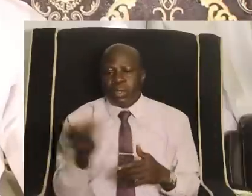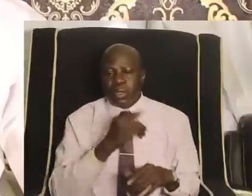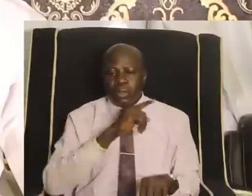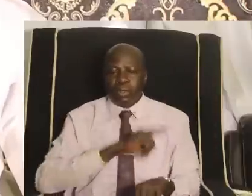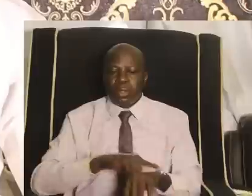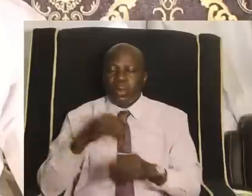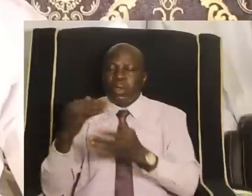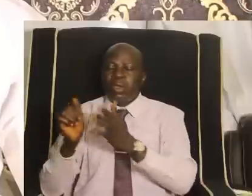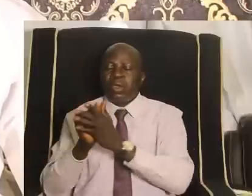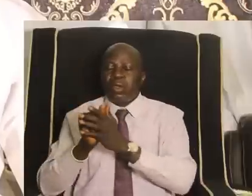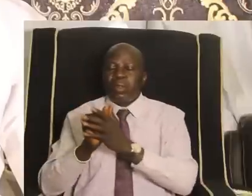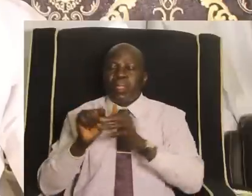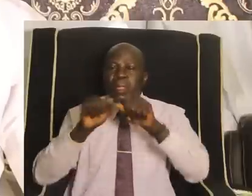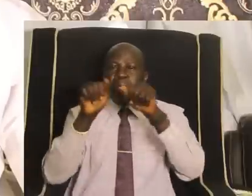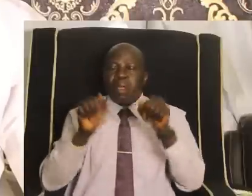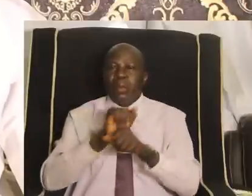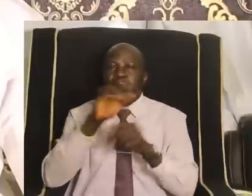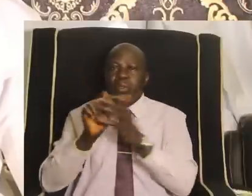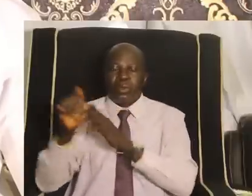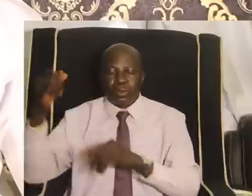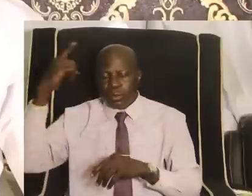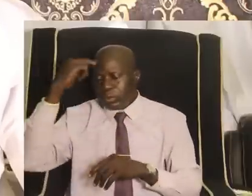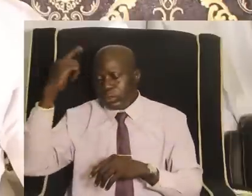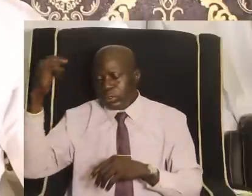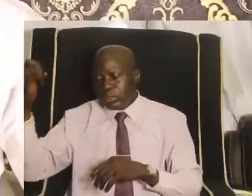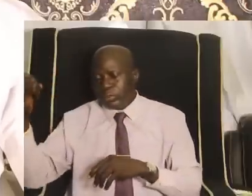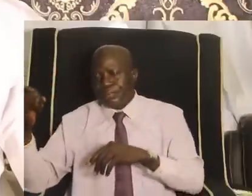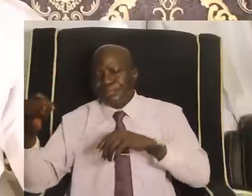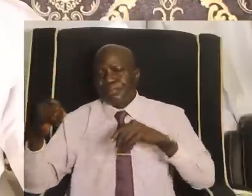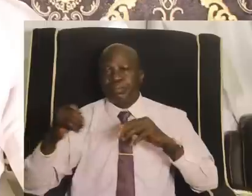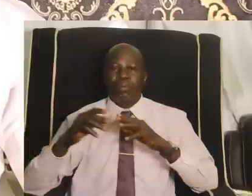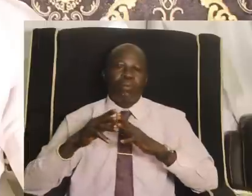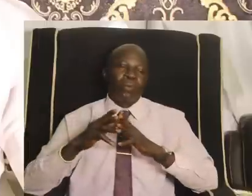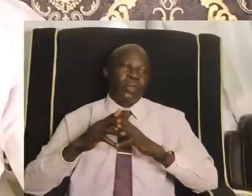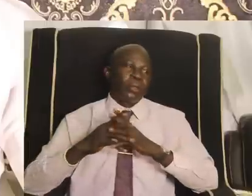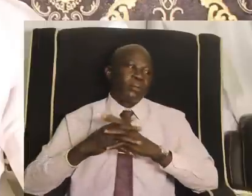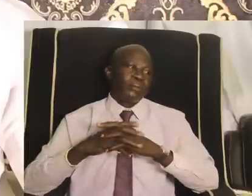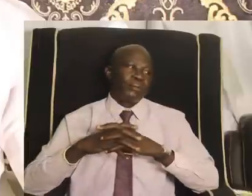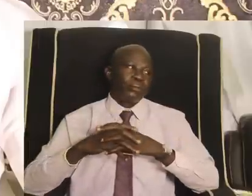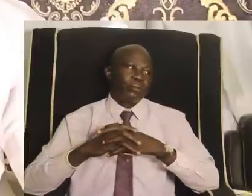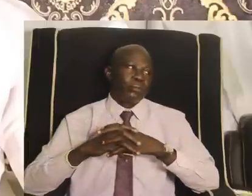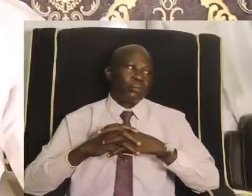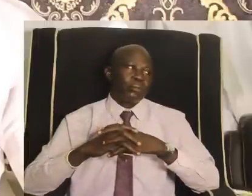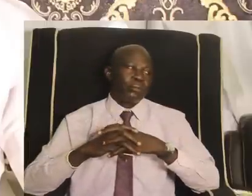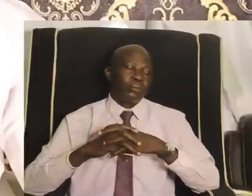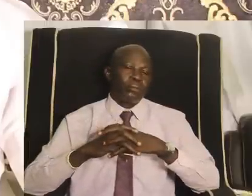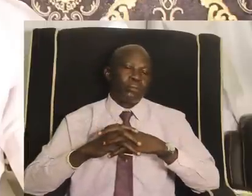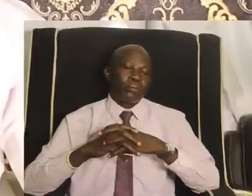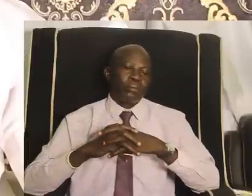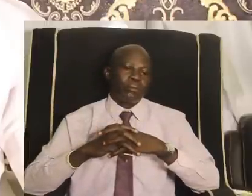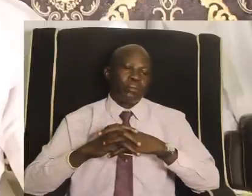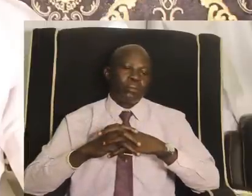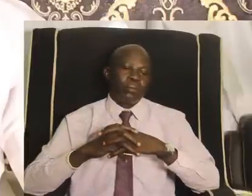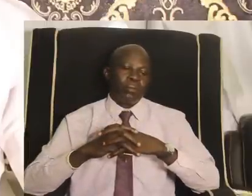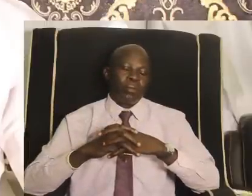welcome to the segment of dream brojide apostle banwo ala to wa nbe ala to wa nbi o ni agbara die arakunrin lo ba ara re ni